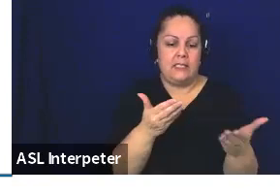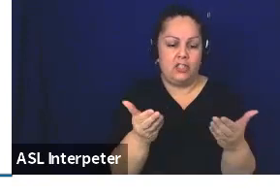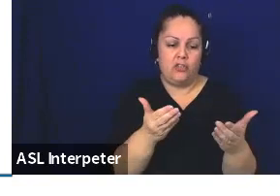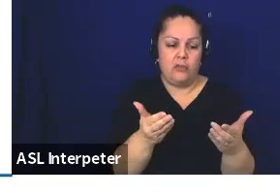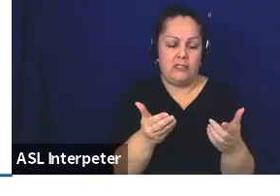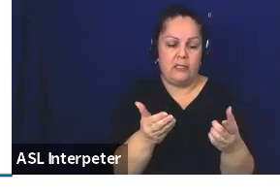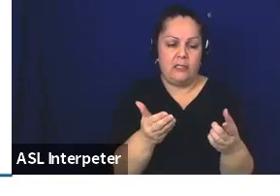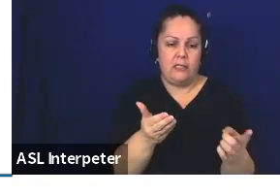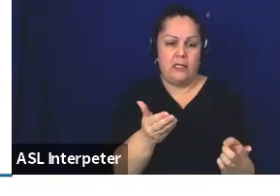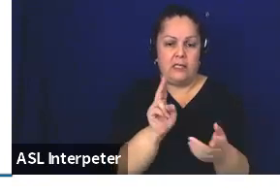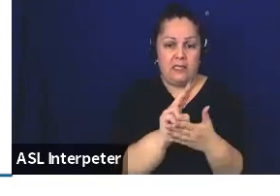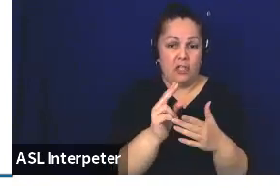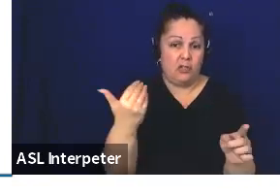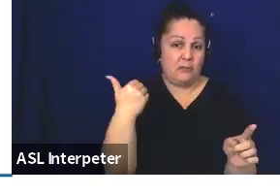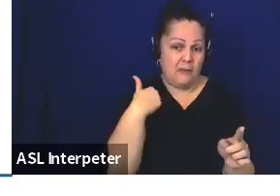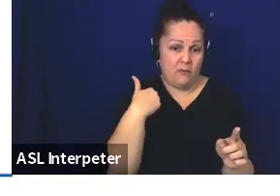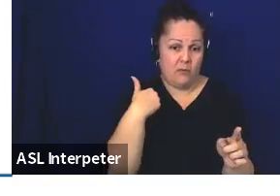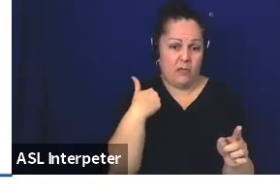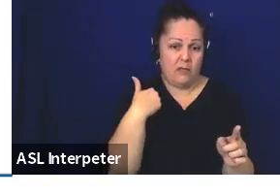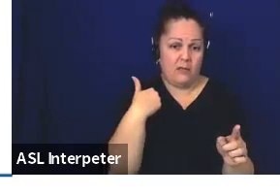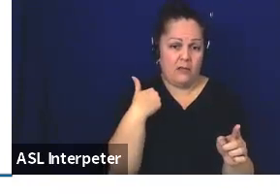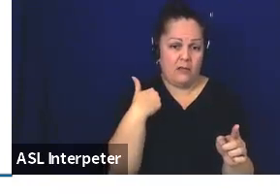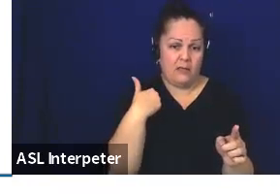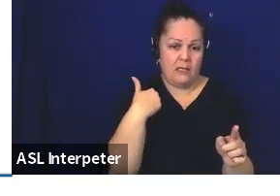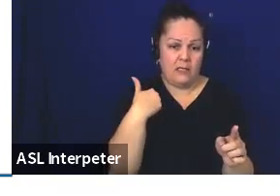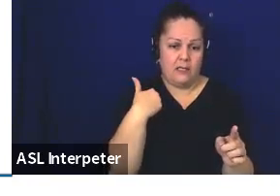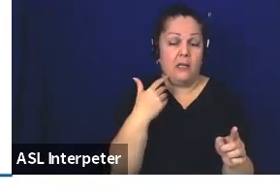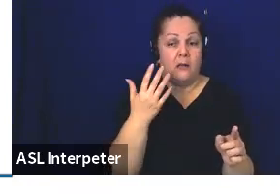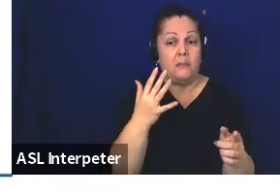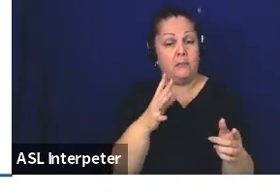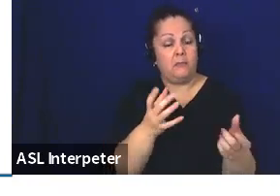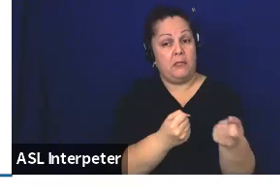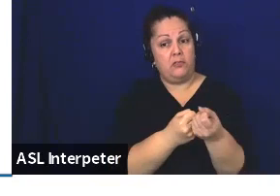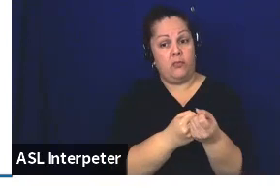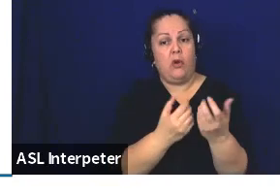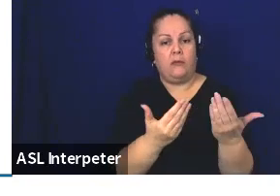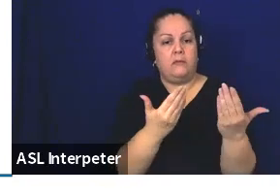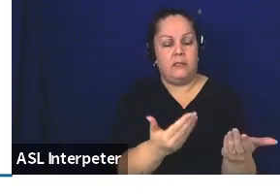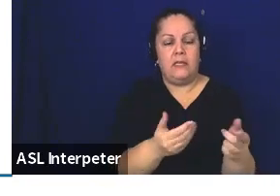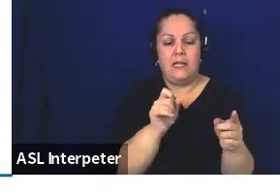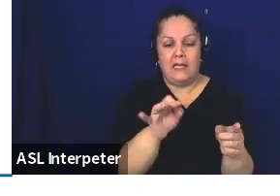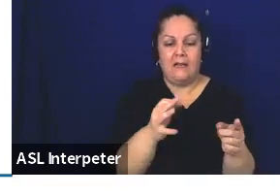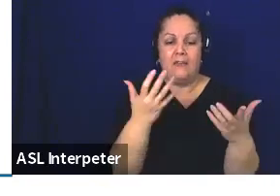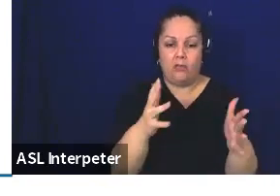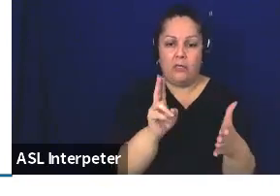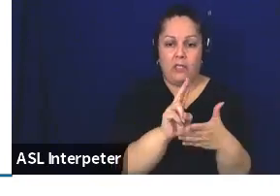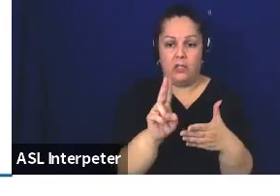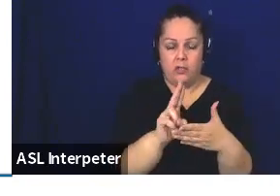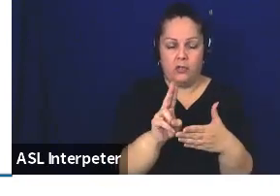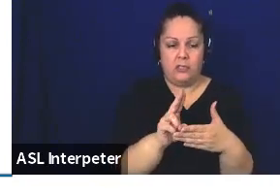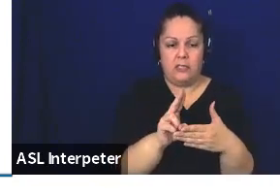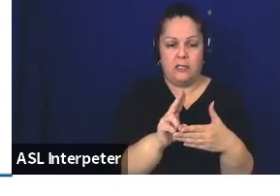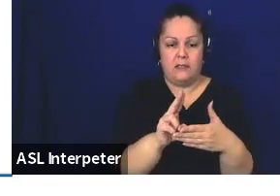they have used before and are finding to be supportive. So if they are already using